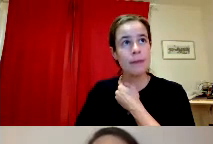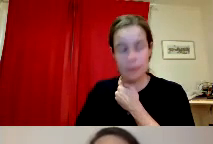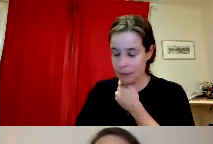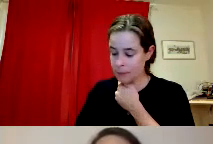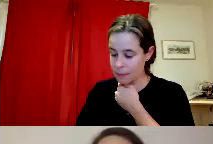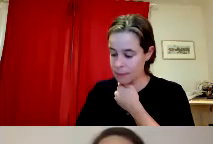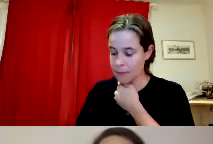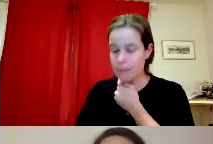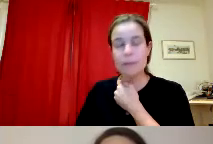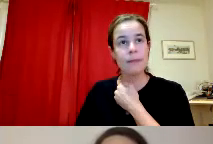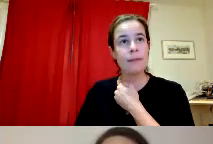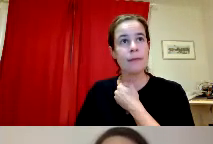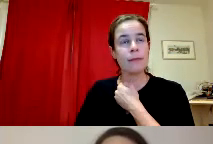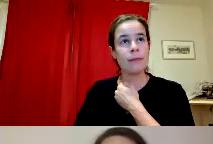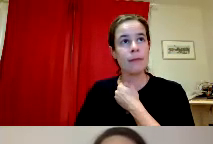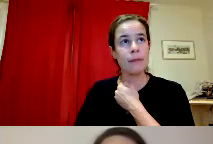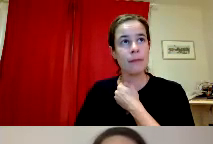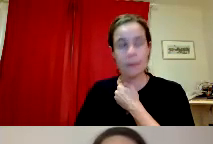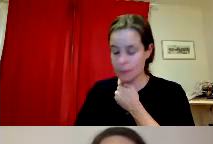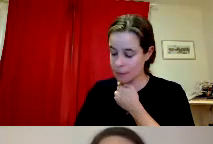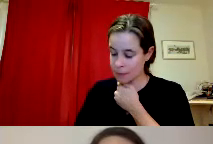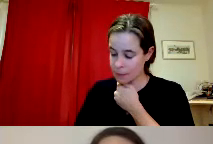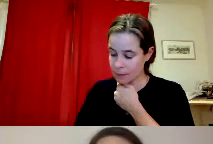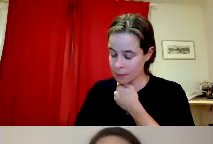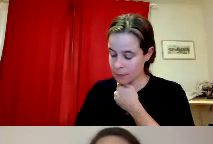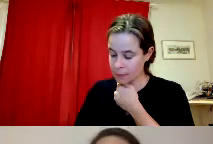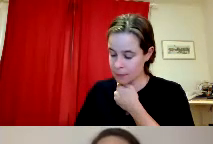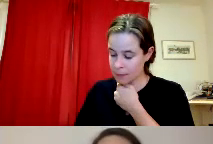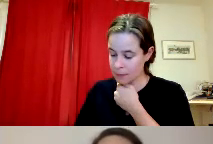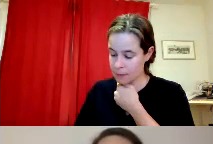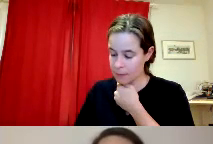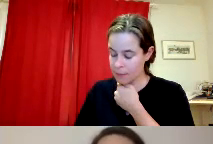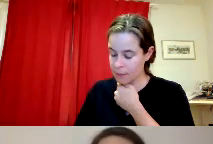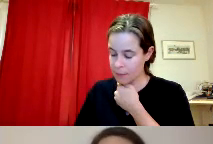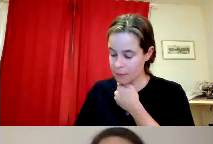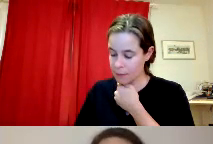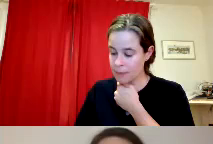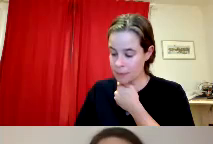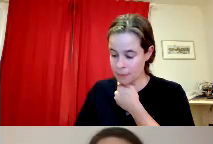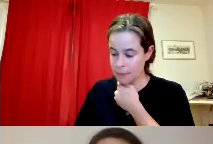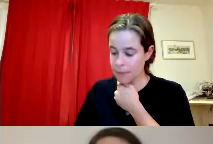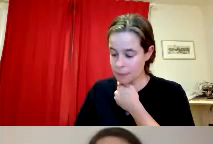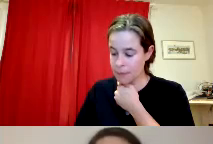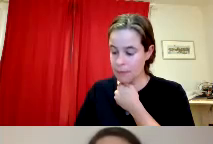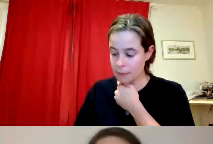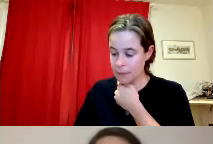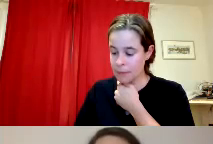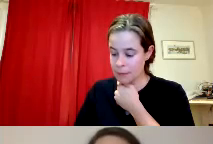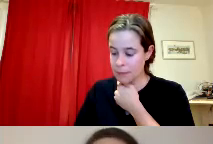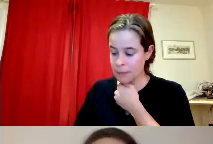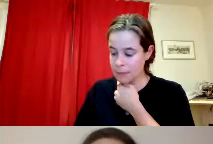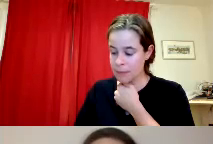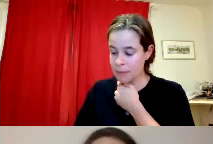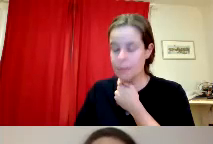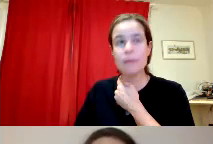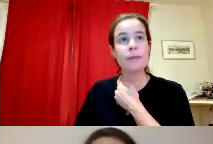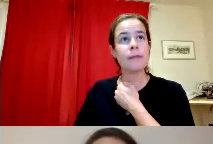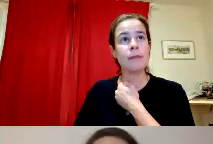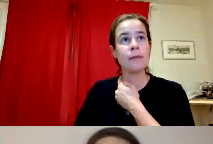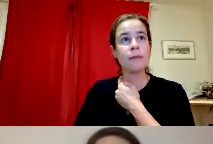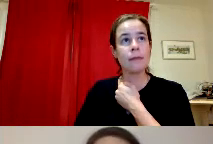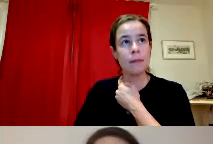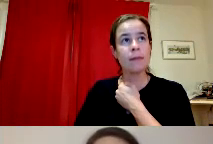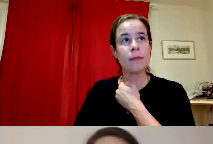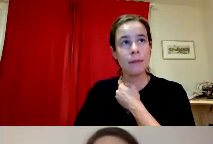Now with people stockpiling and hoarding formula, I worry I won't find this for her. And this was common, especially among people who were feeding specialized